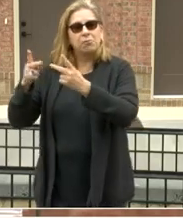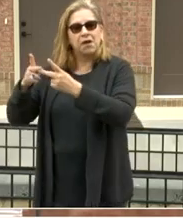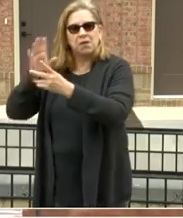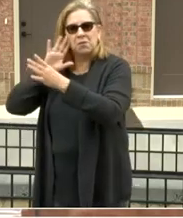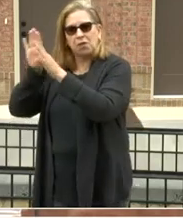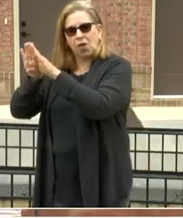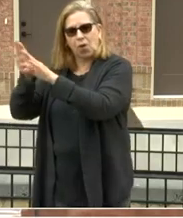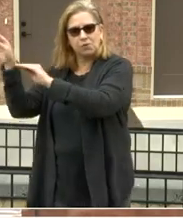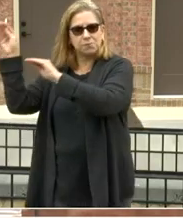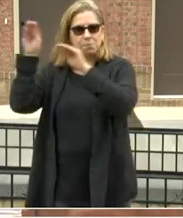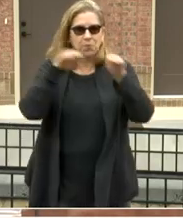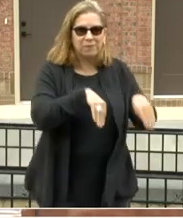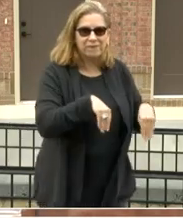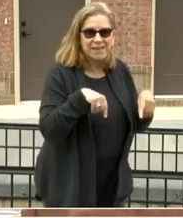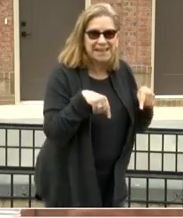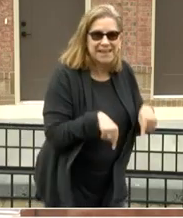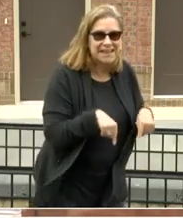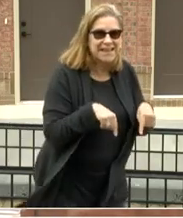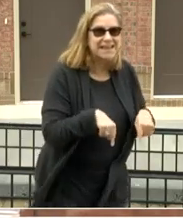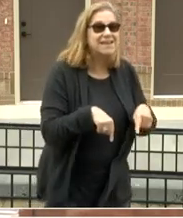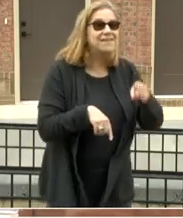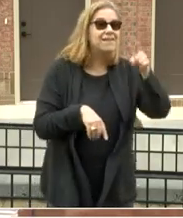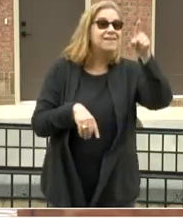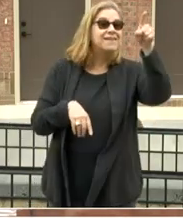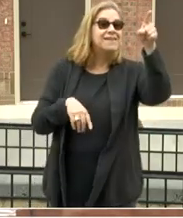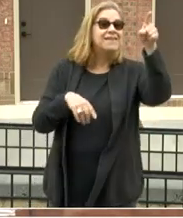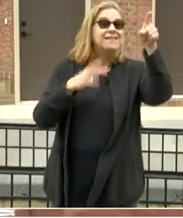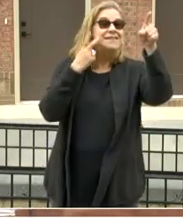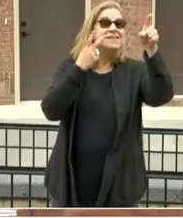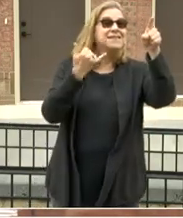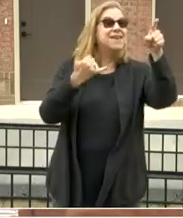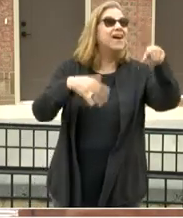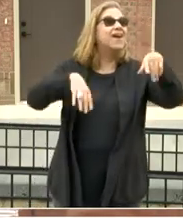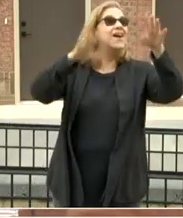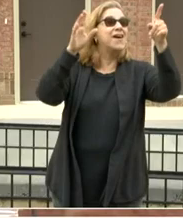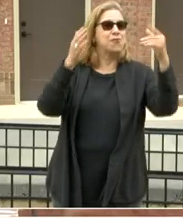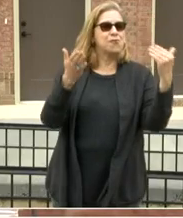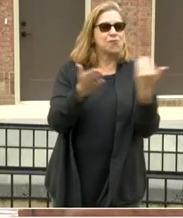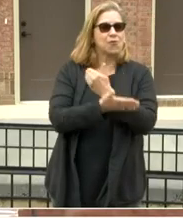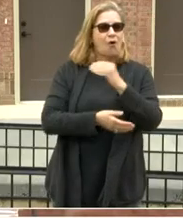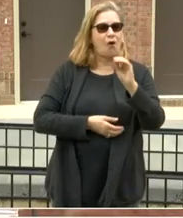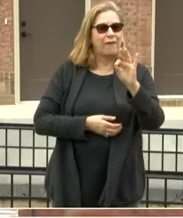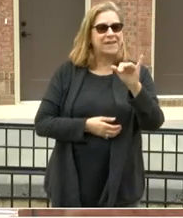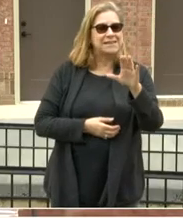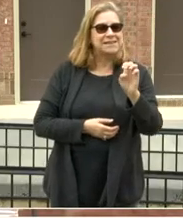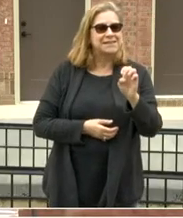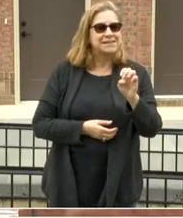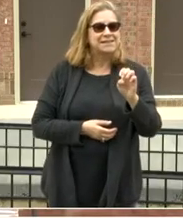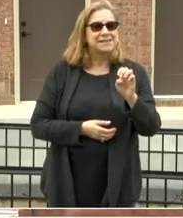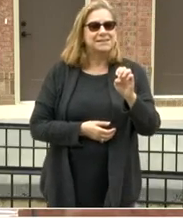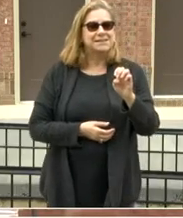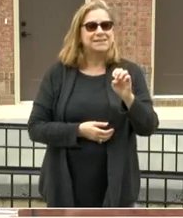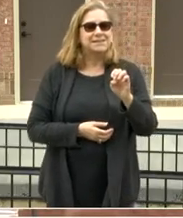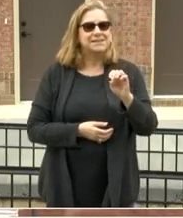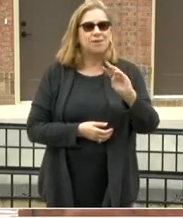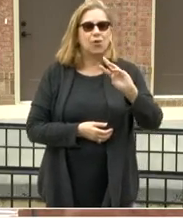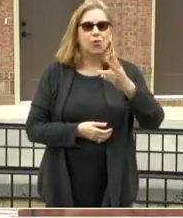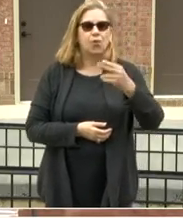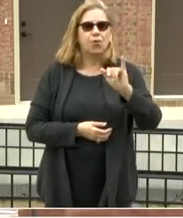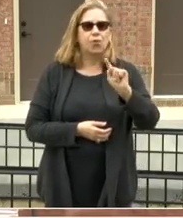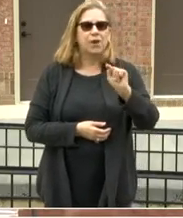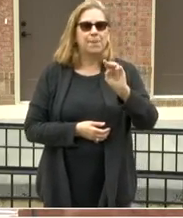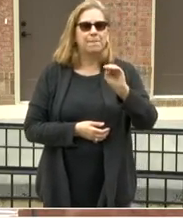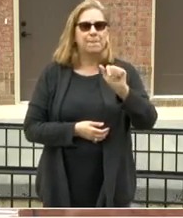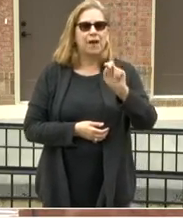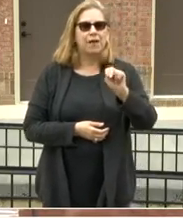also, right behind you, you see a brand new office building. And that's going to be the new headquarters for Whitman Walker. So Latrina Owens, Saroshad